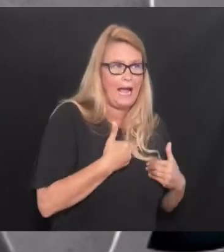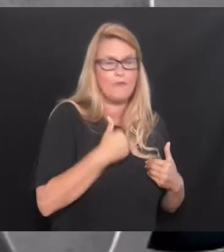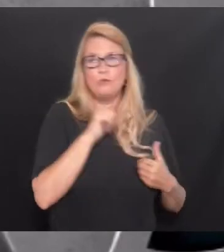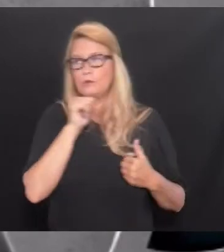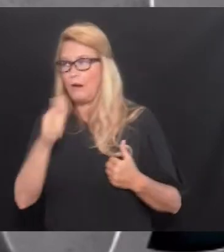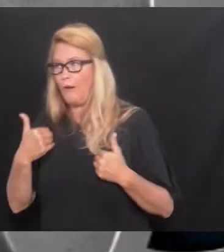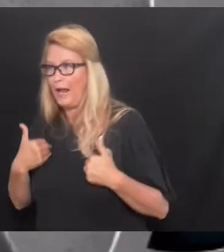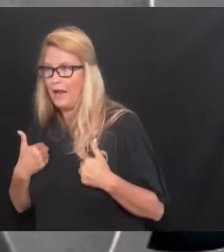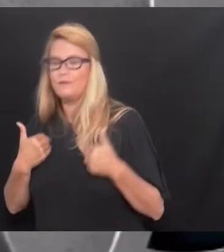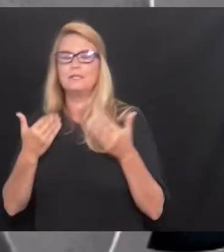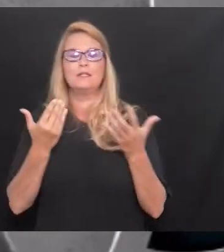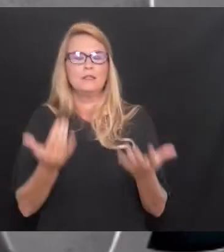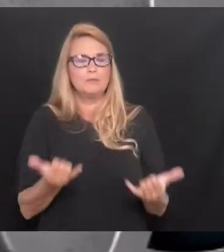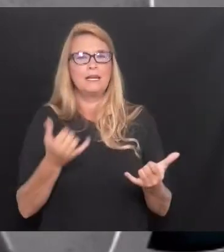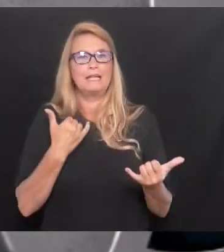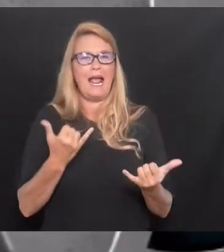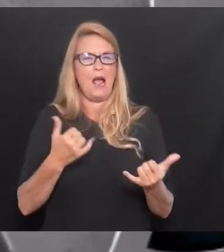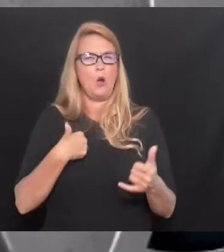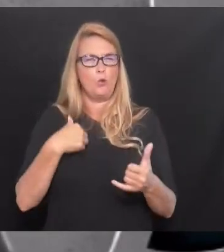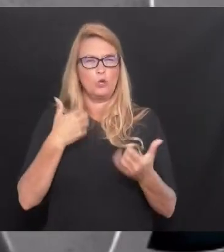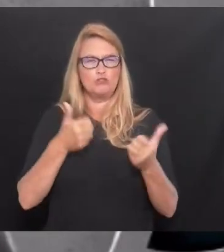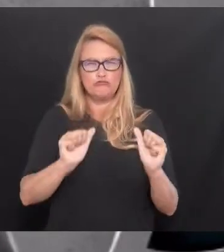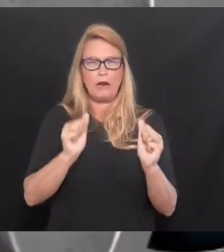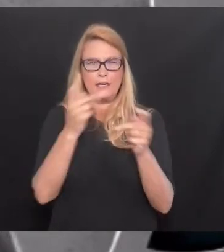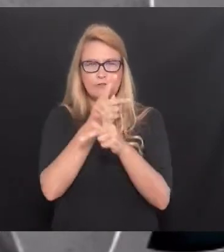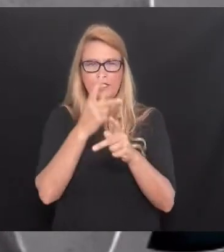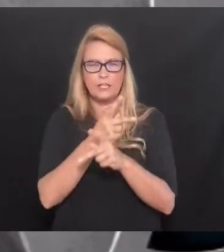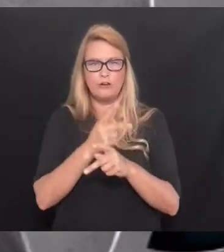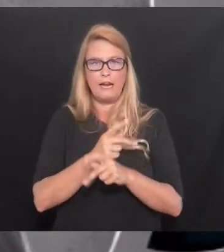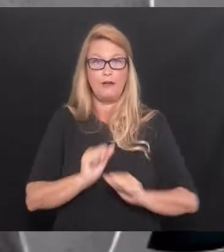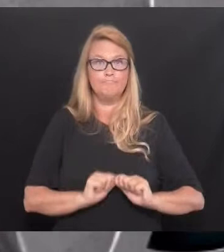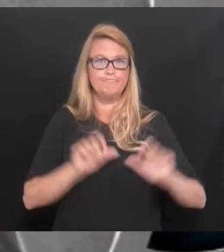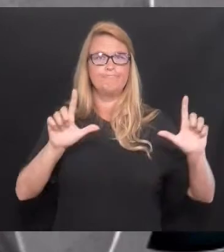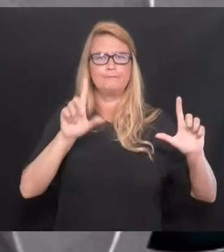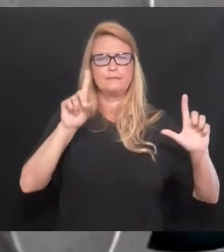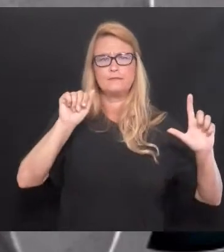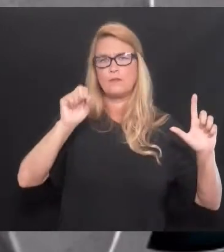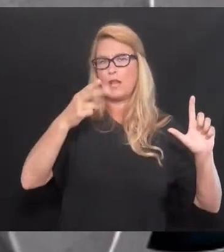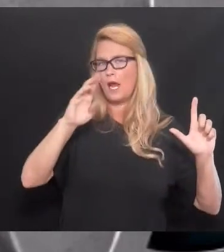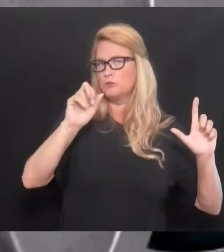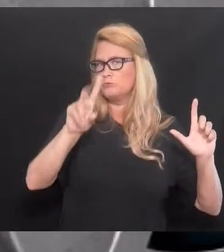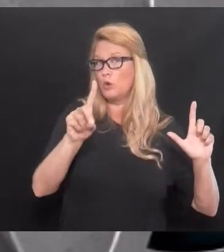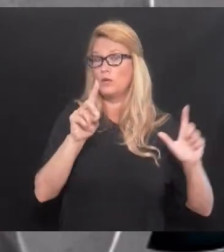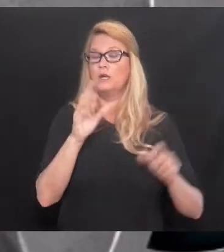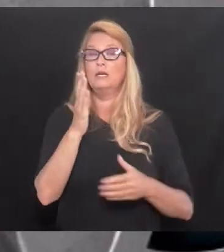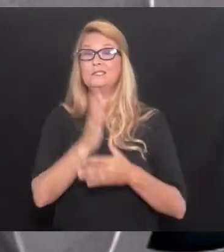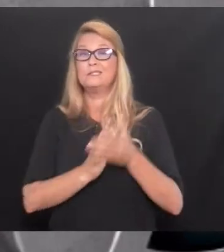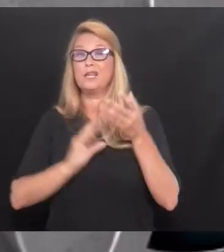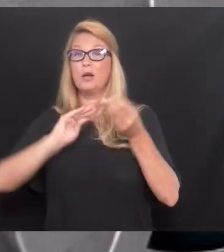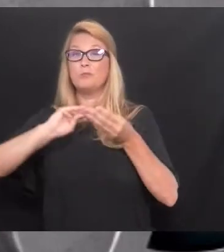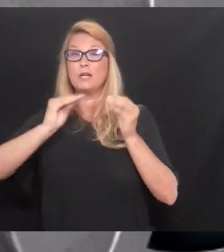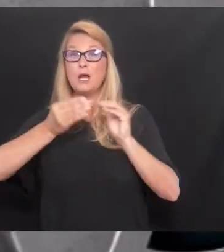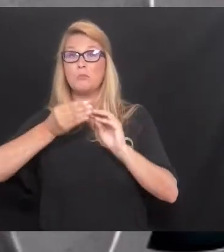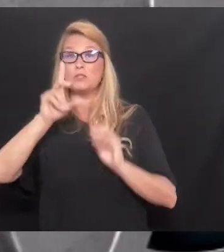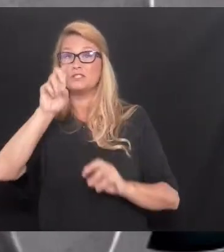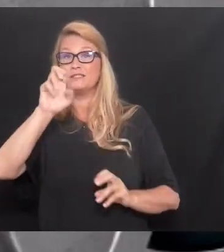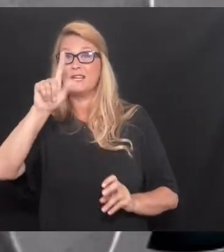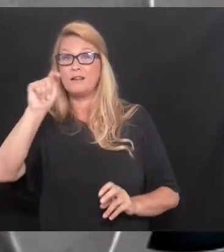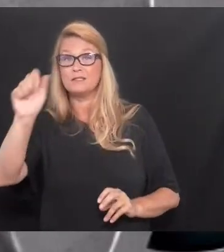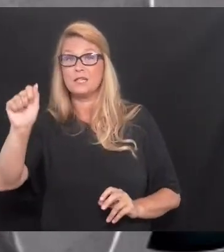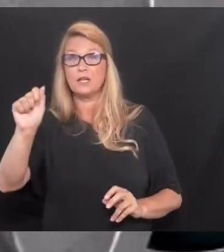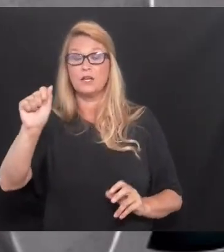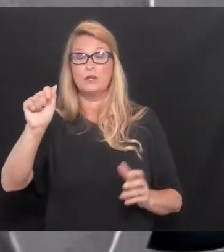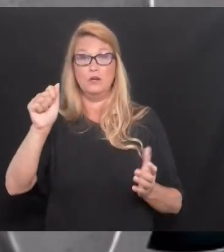is something we're working on because we would like to include that on our dashboard. But some numbers that I can give you with the Delta cases, because we